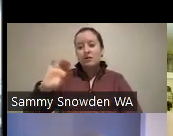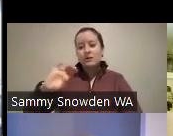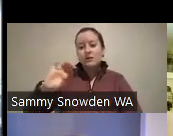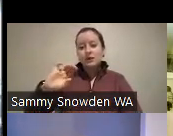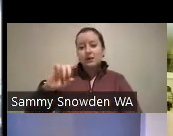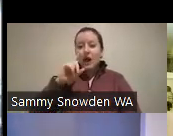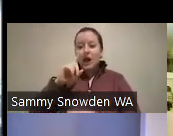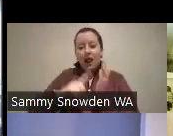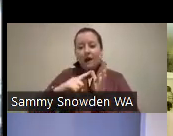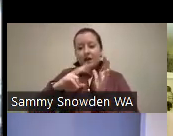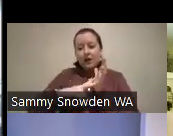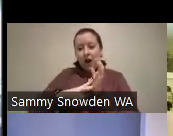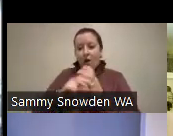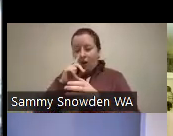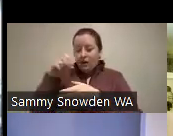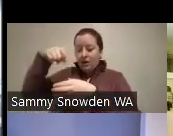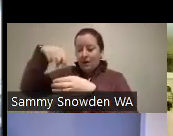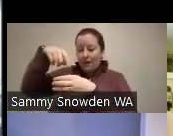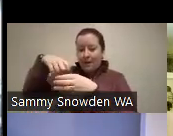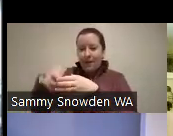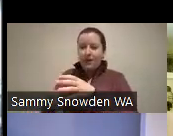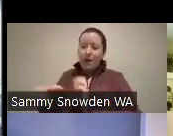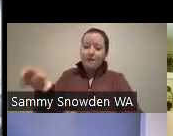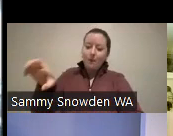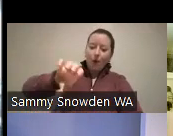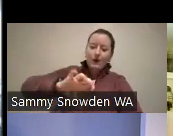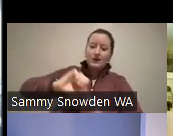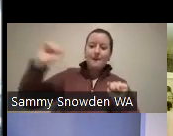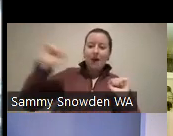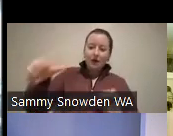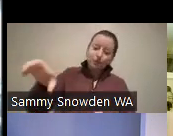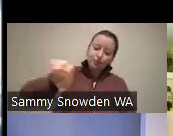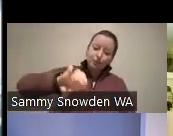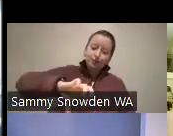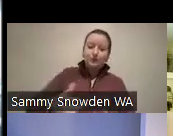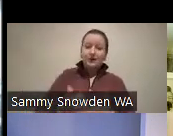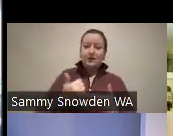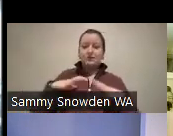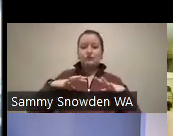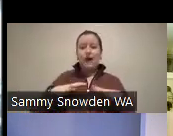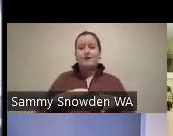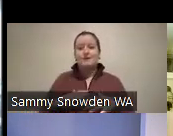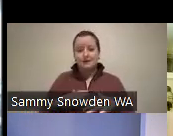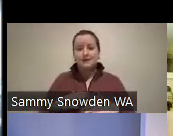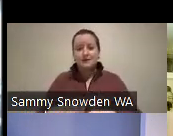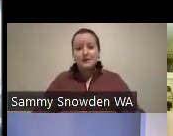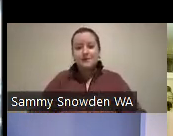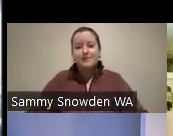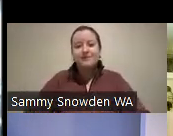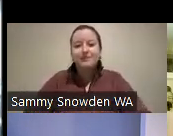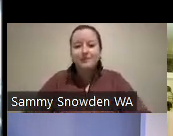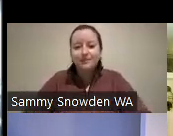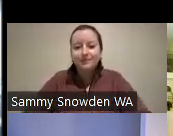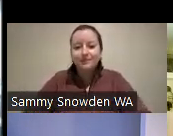have them ready to use next time you want to relax of an evening. And that's that.